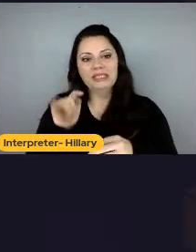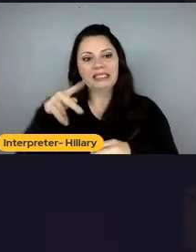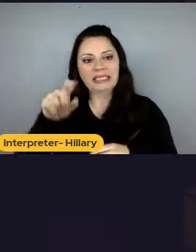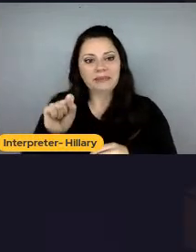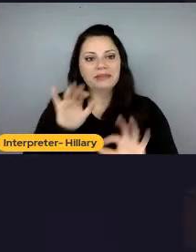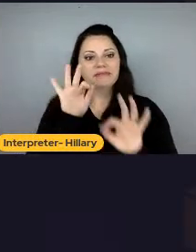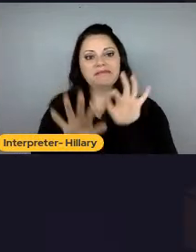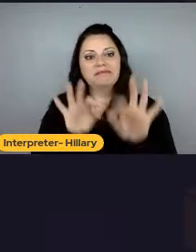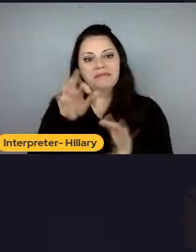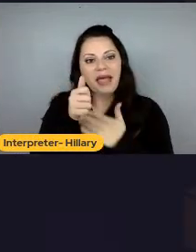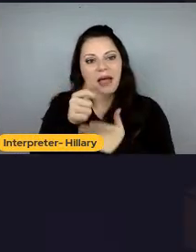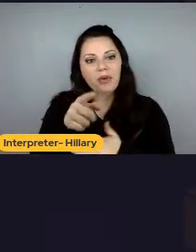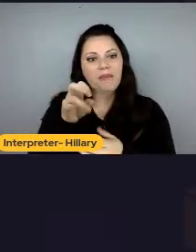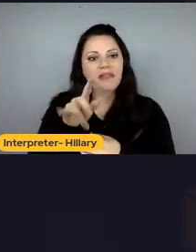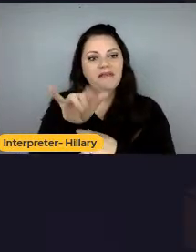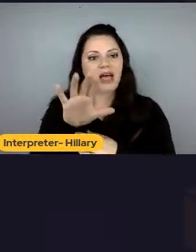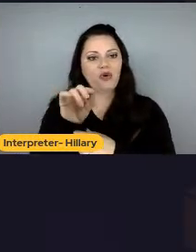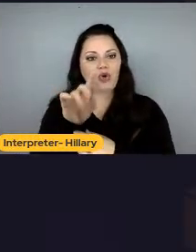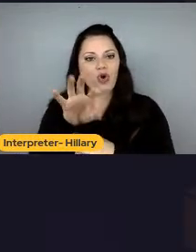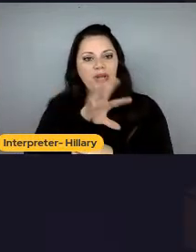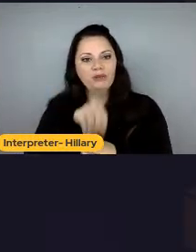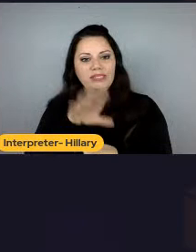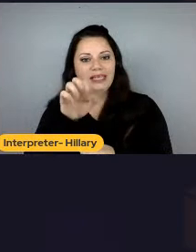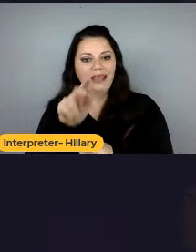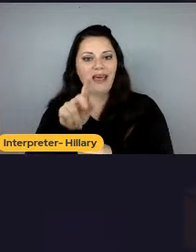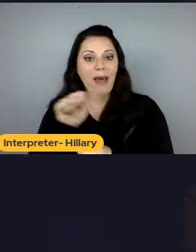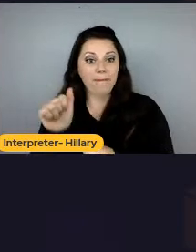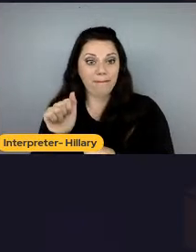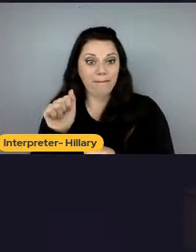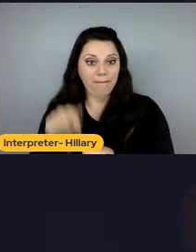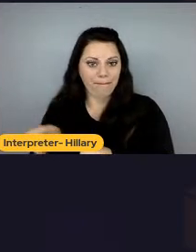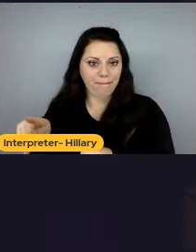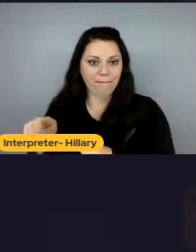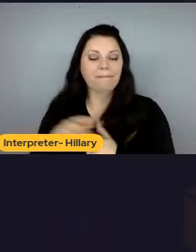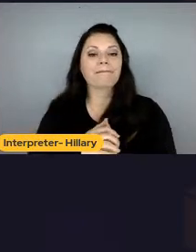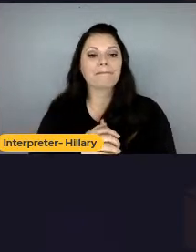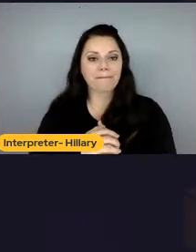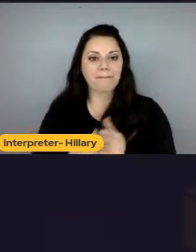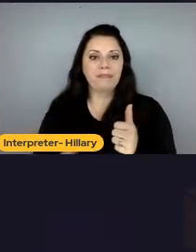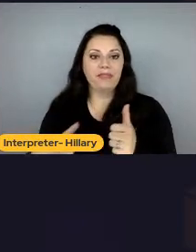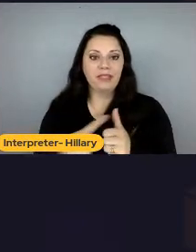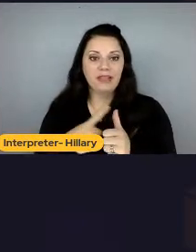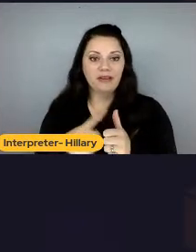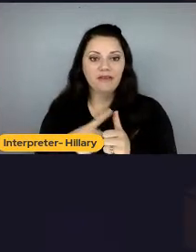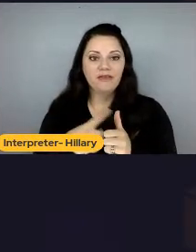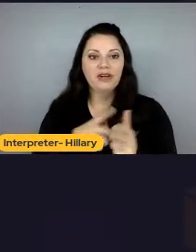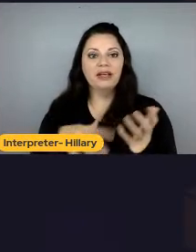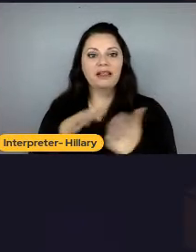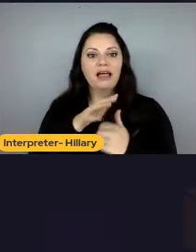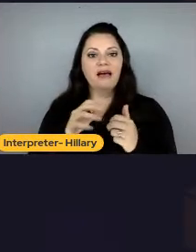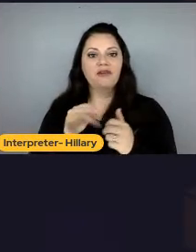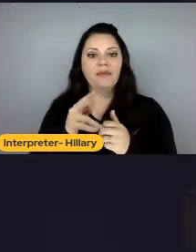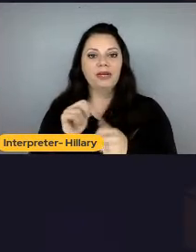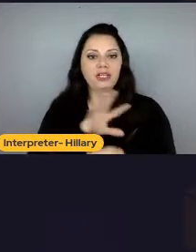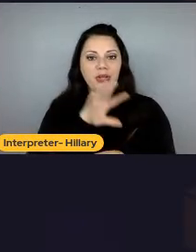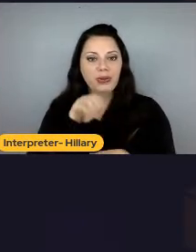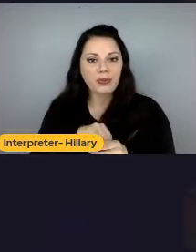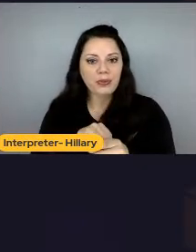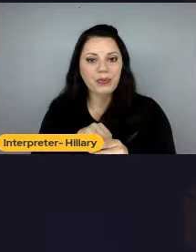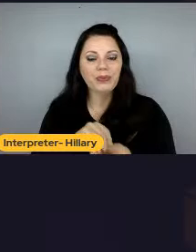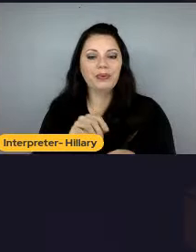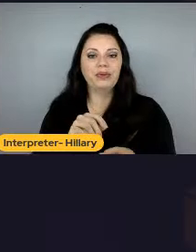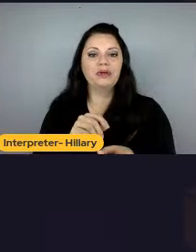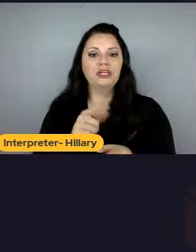reuse your Amplify generated code into your CDK app. So first of all, leverage CloudFormation include construct to include your generated